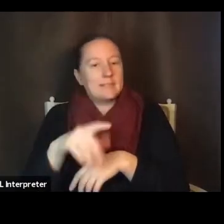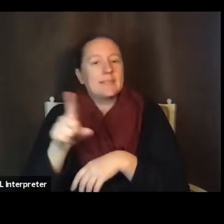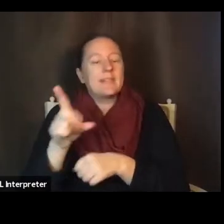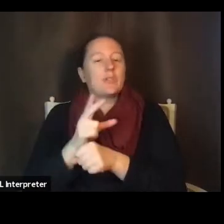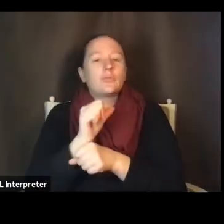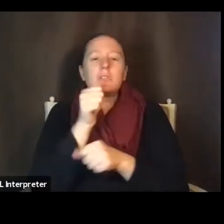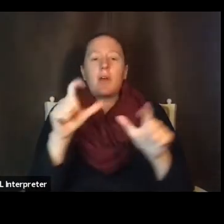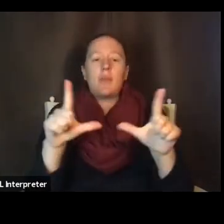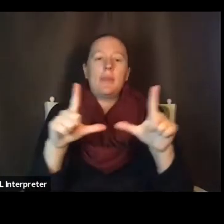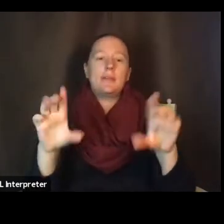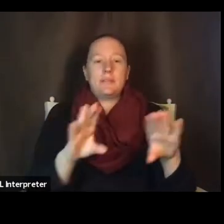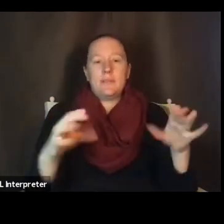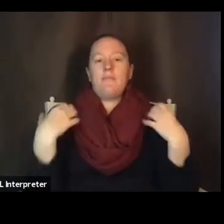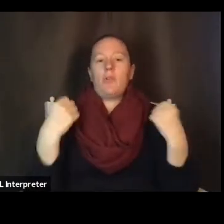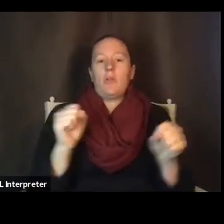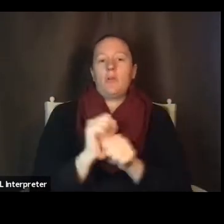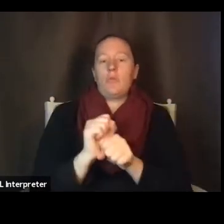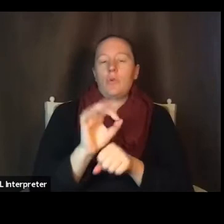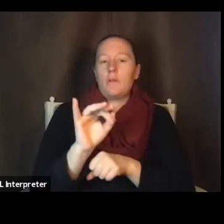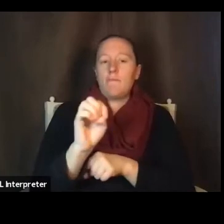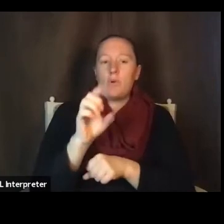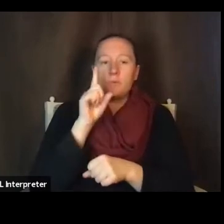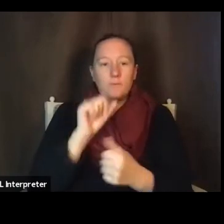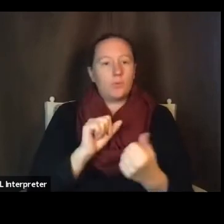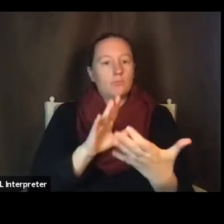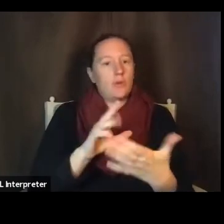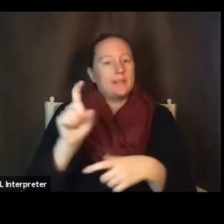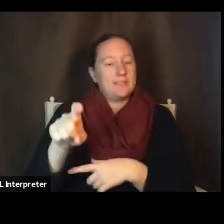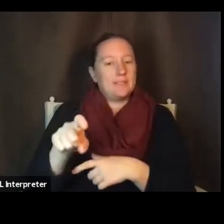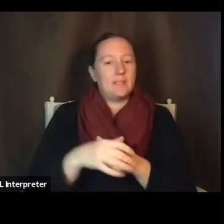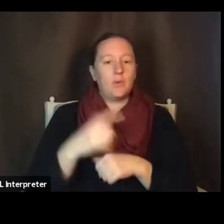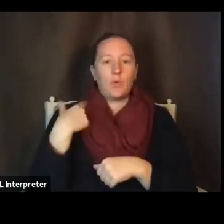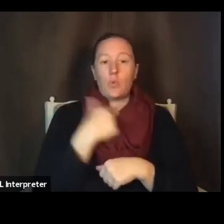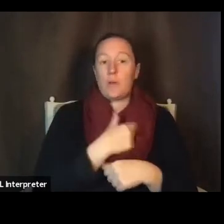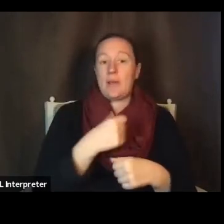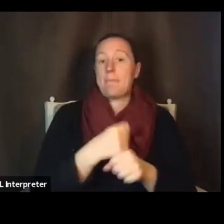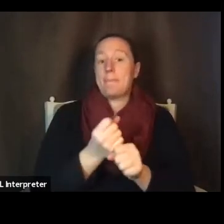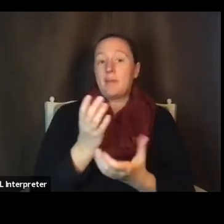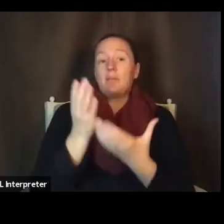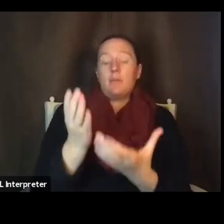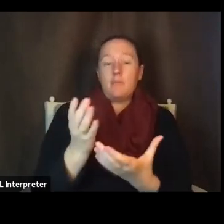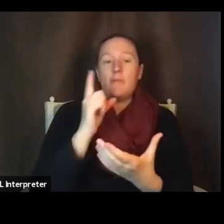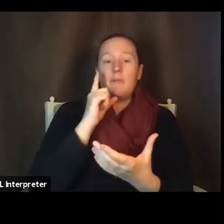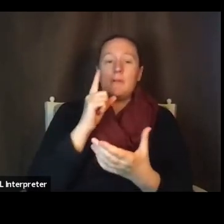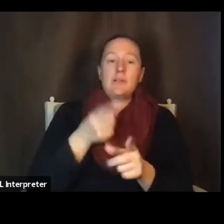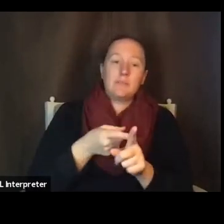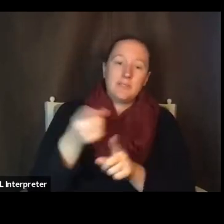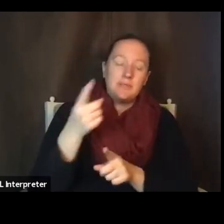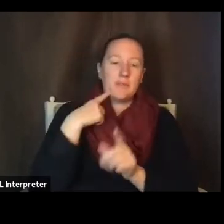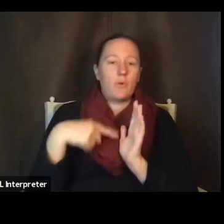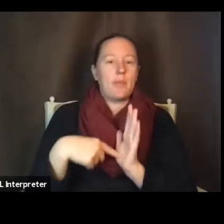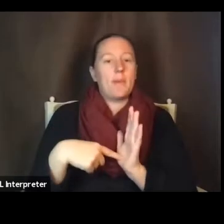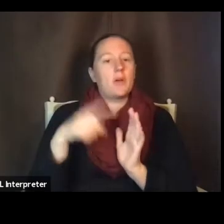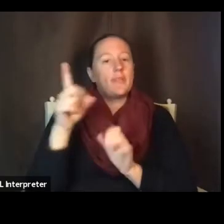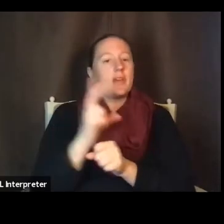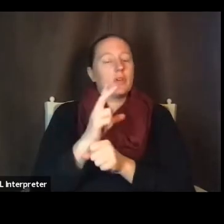health workforce to address need. And so we made some recommendations specifically to the model that's used in Alaska,